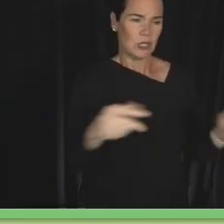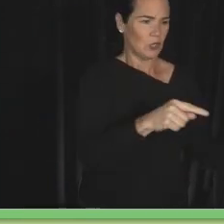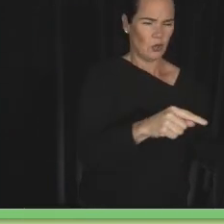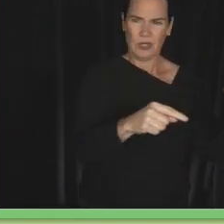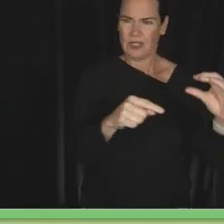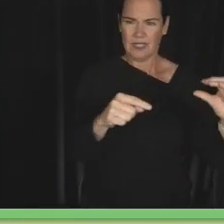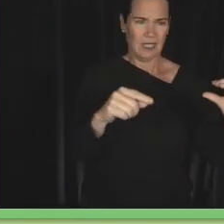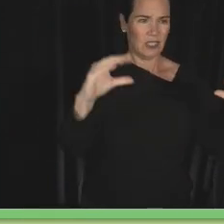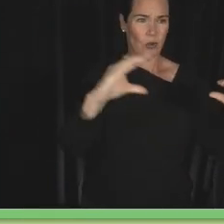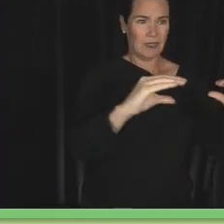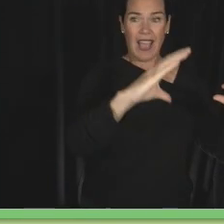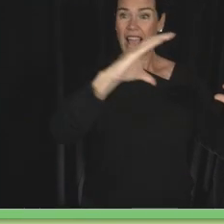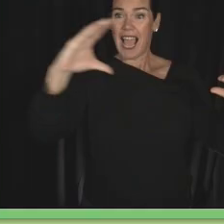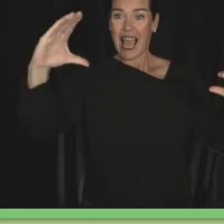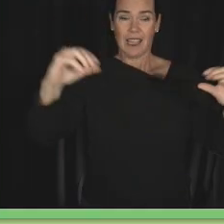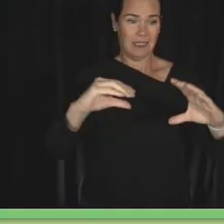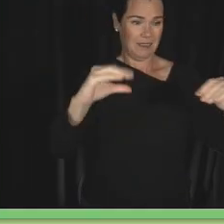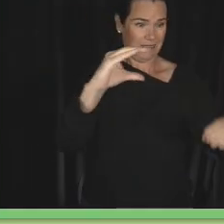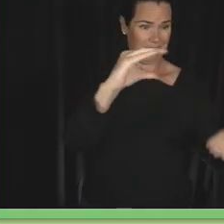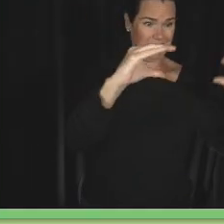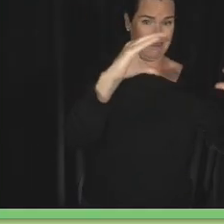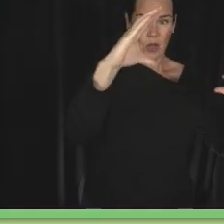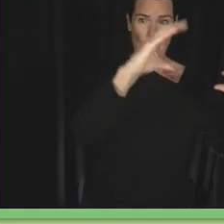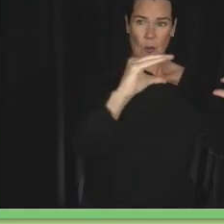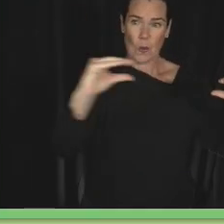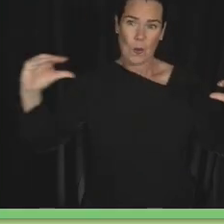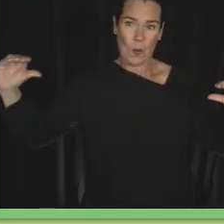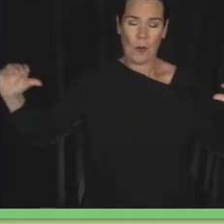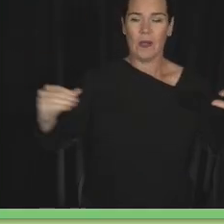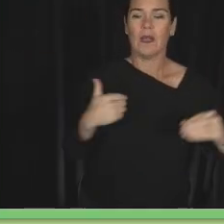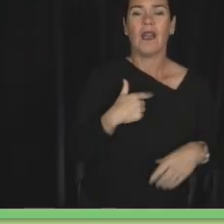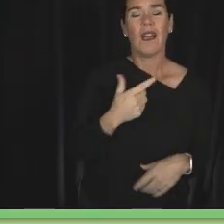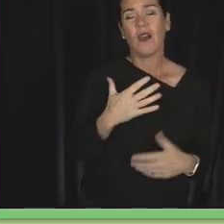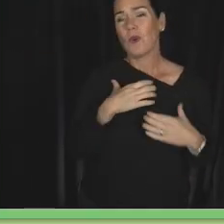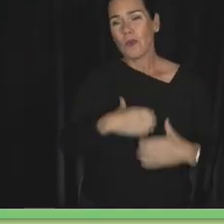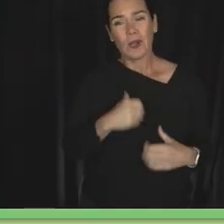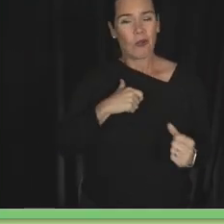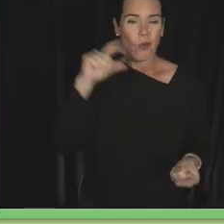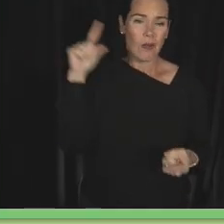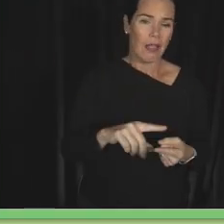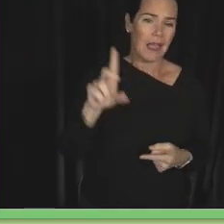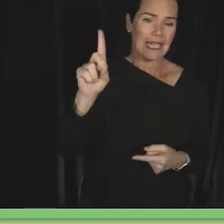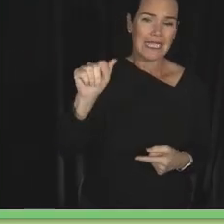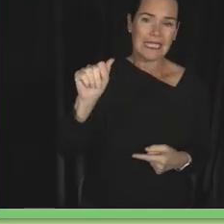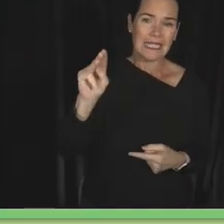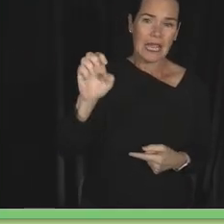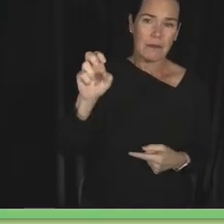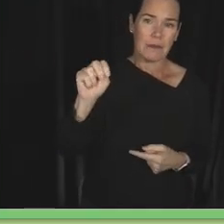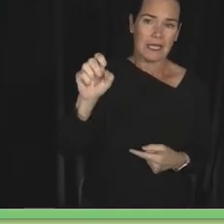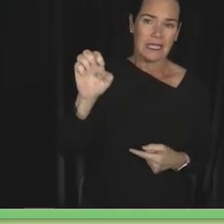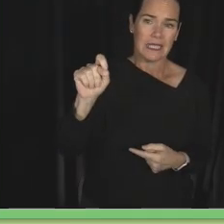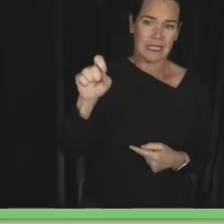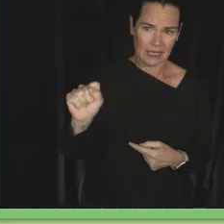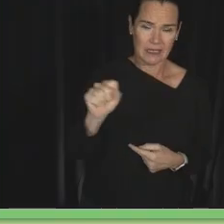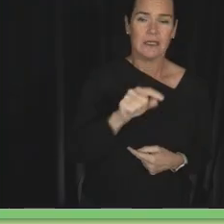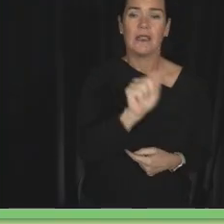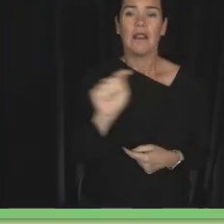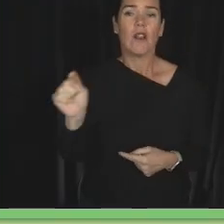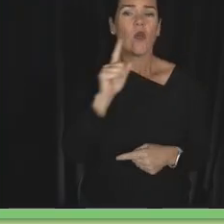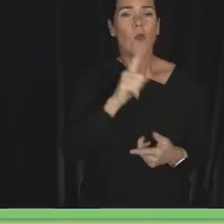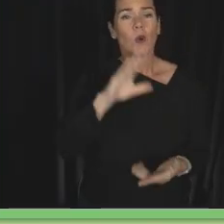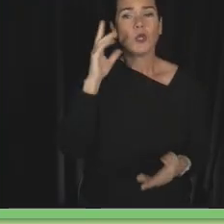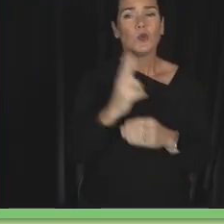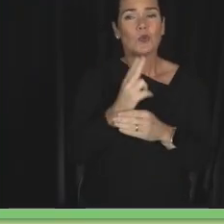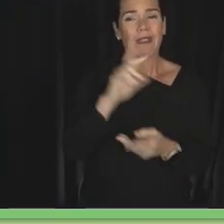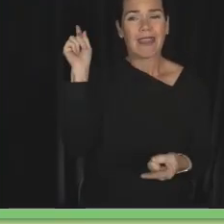cluster. Ideally, we'd have just far fewer daemon sets in our environment, and the ones that we do have would use far fewer